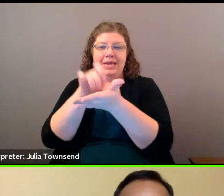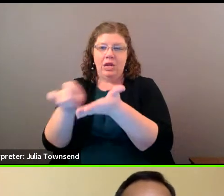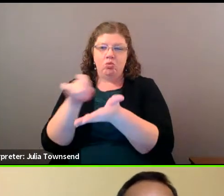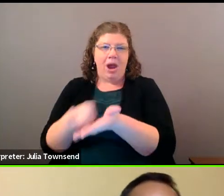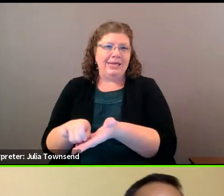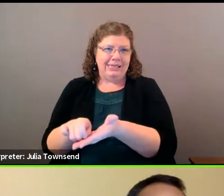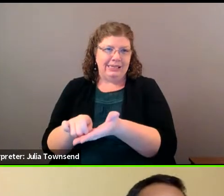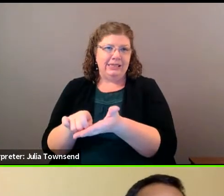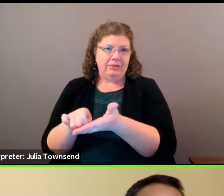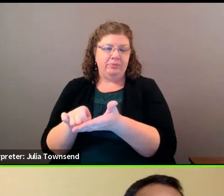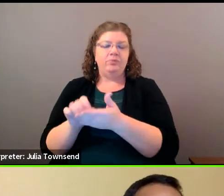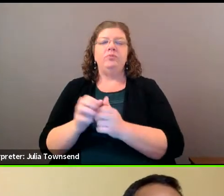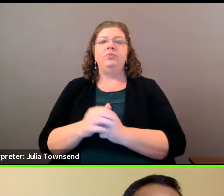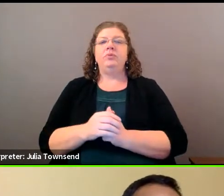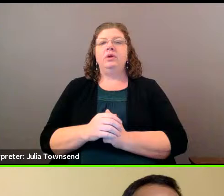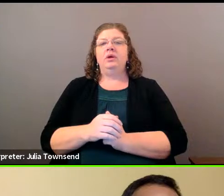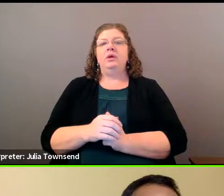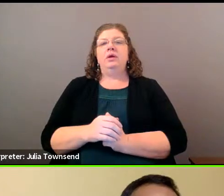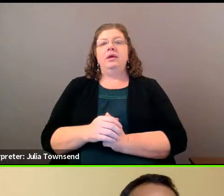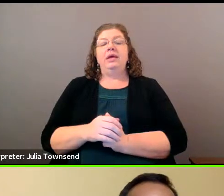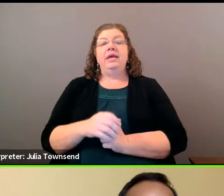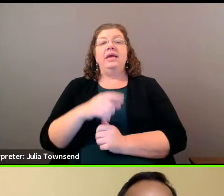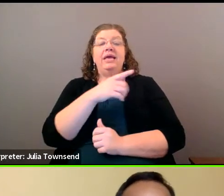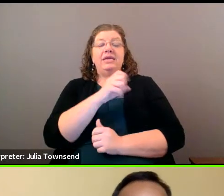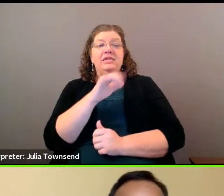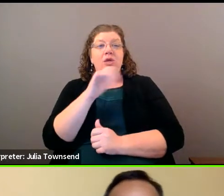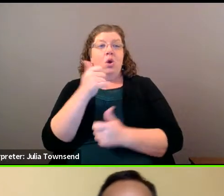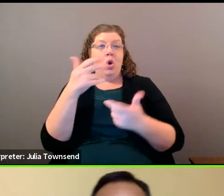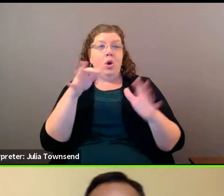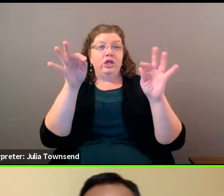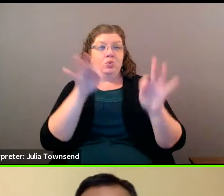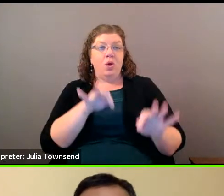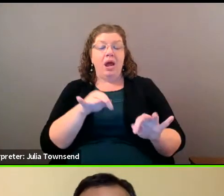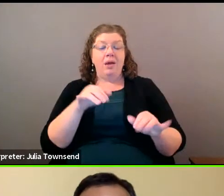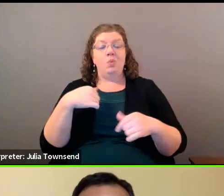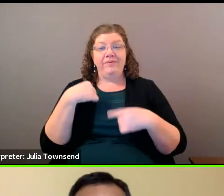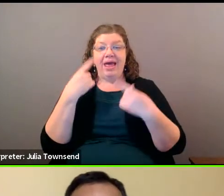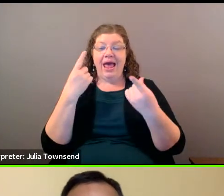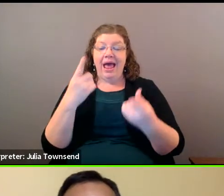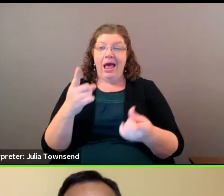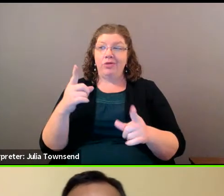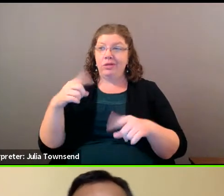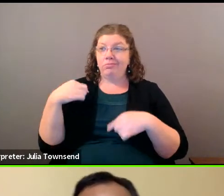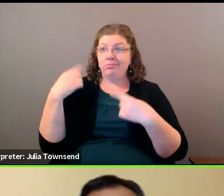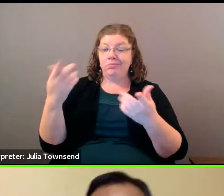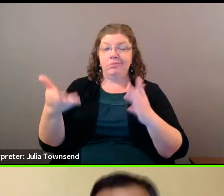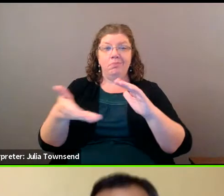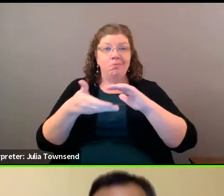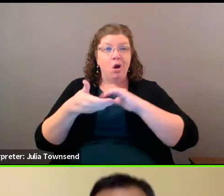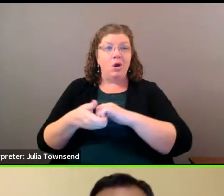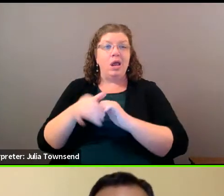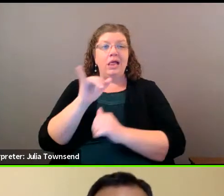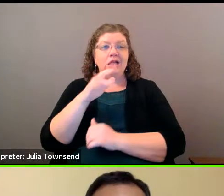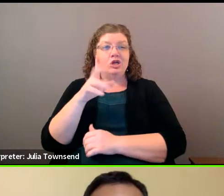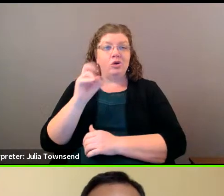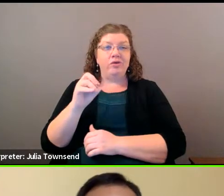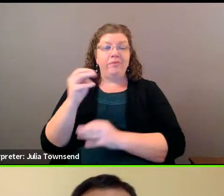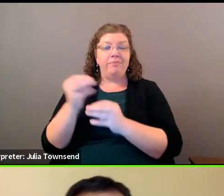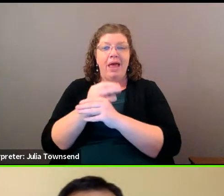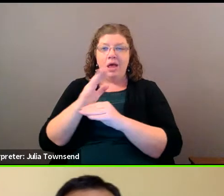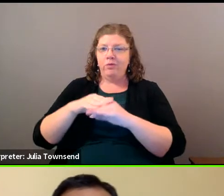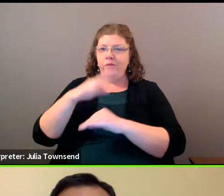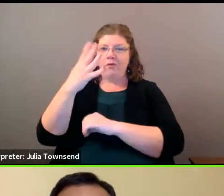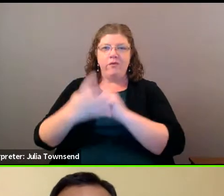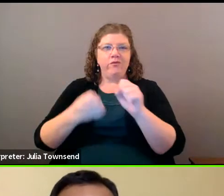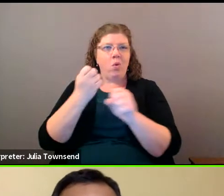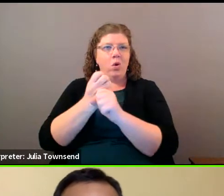as Sierra already described, we have had this ongoing partnership with illustrative math for 4+ years or so.